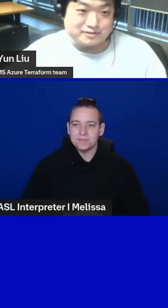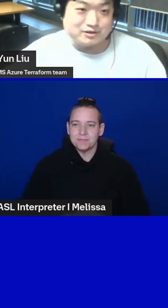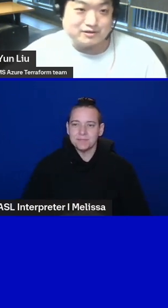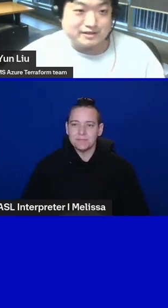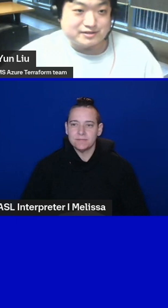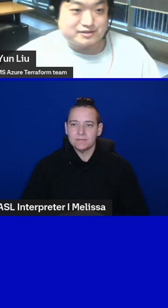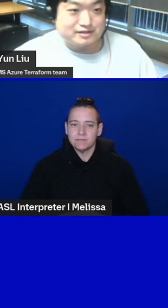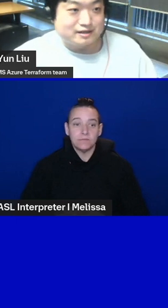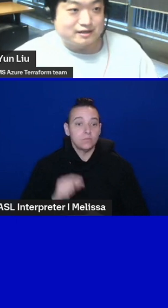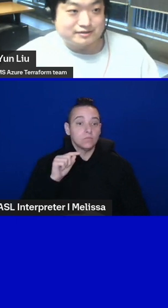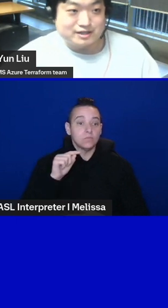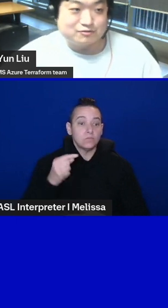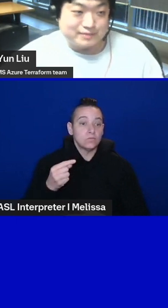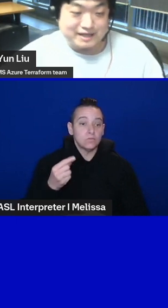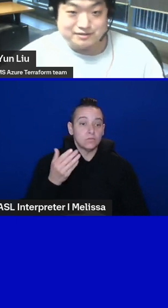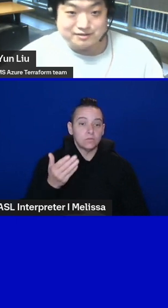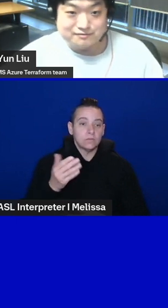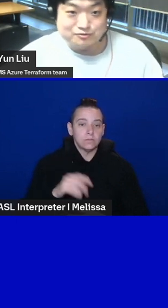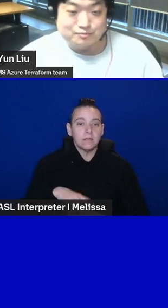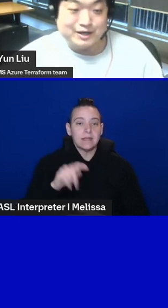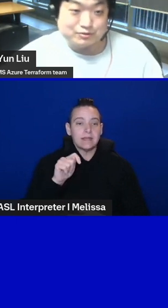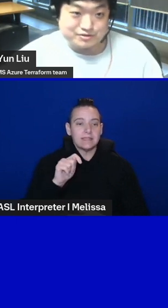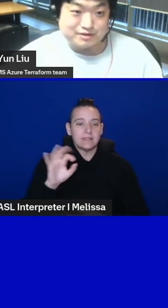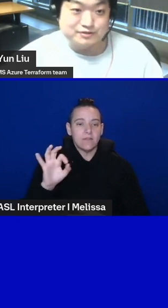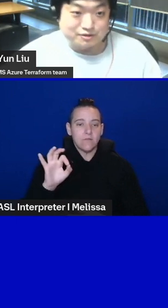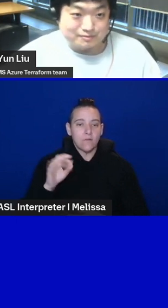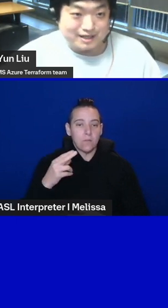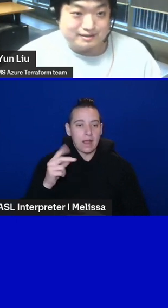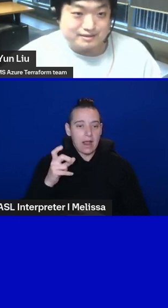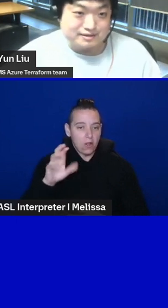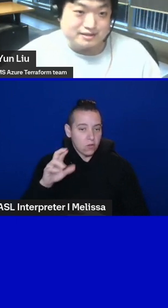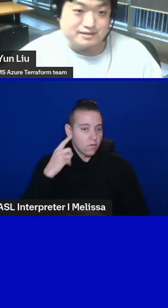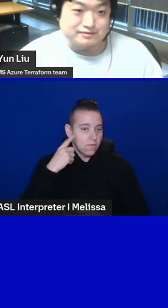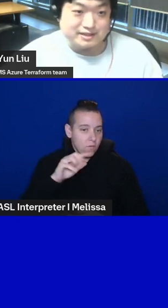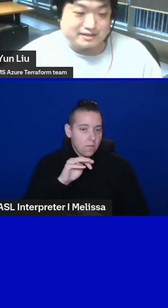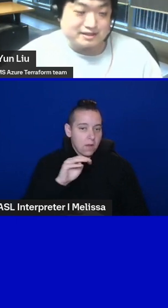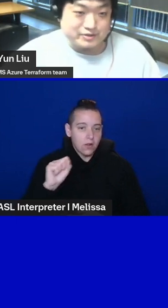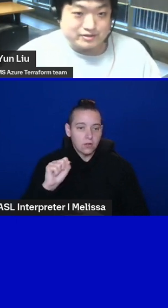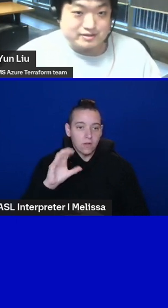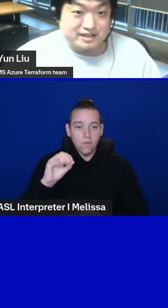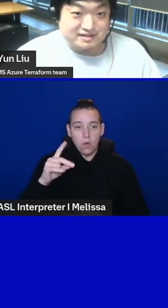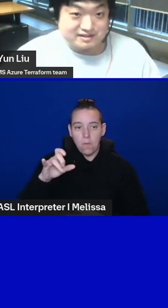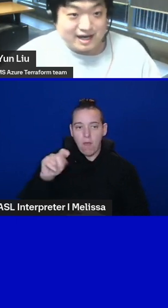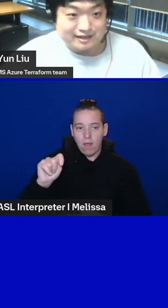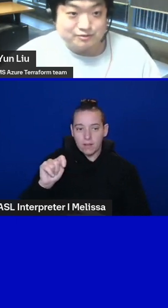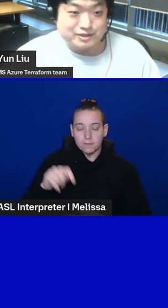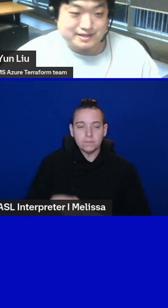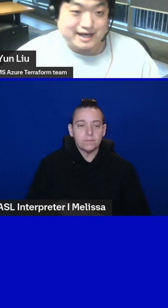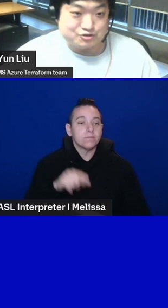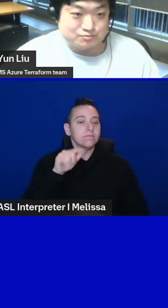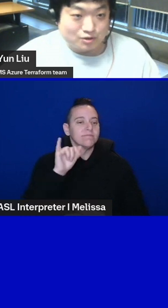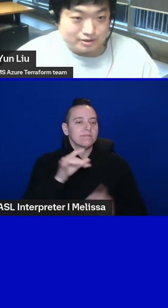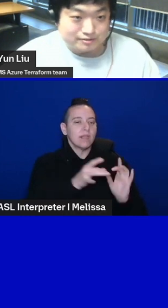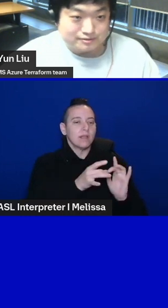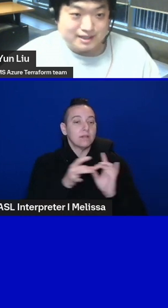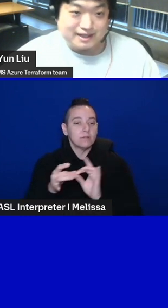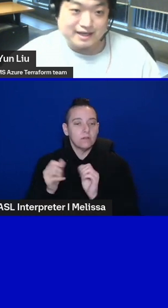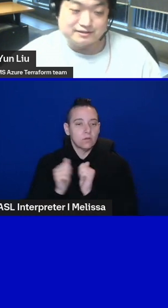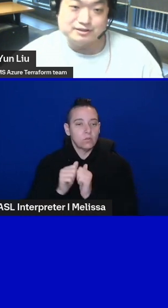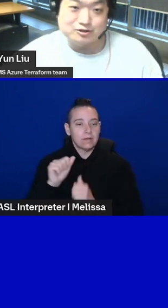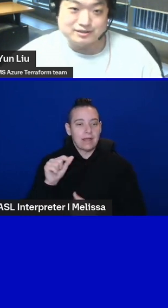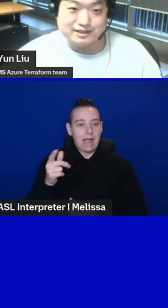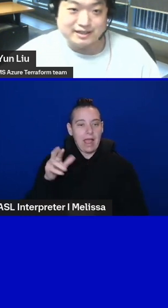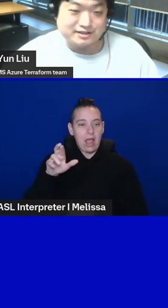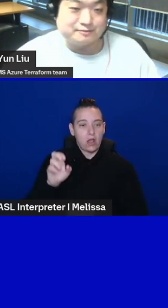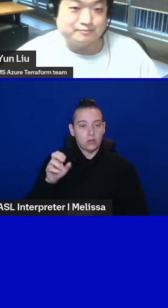The first part is Terraform Handler for Microsoft Copilot. So this experience is tied with Azure Portal,